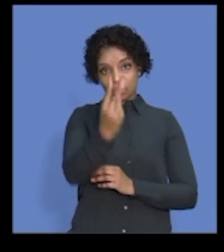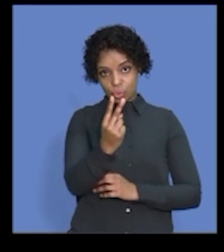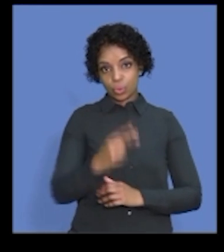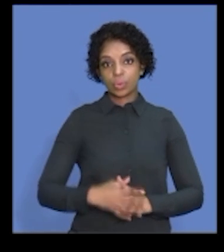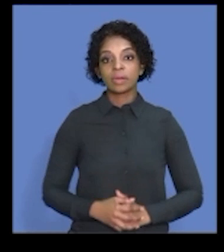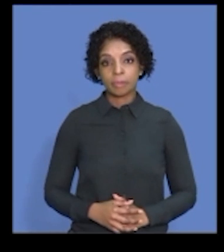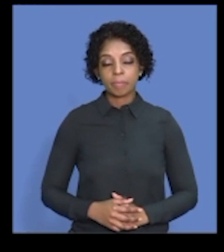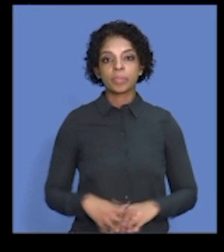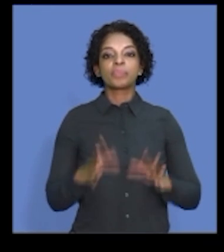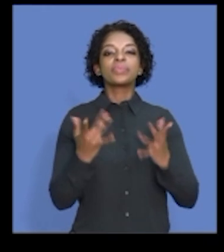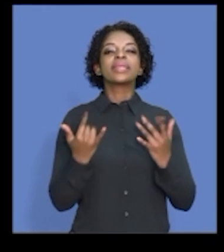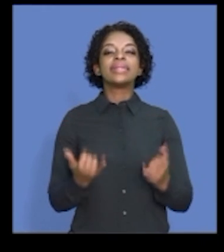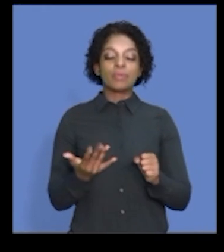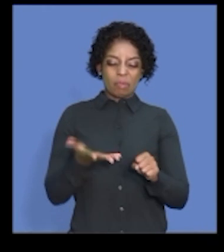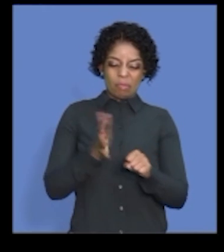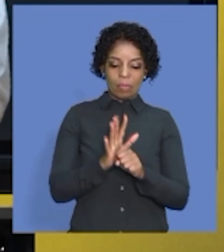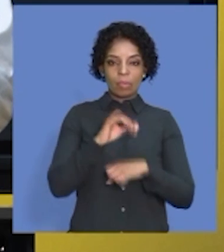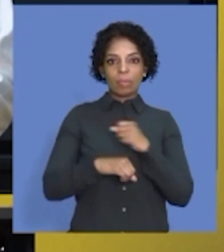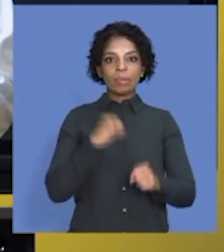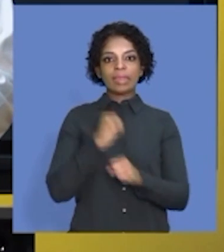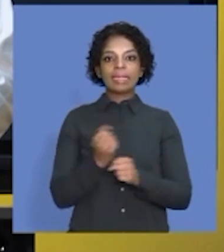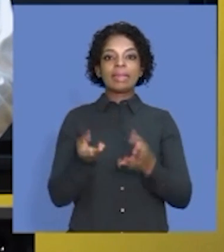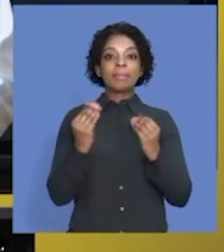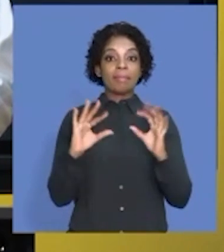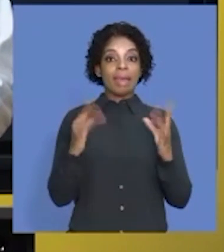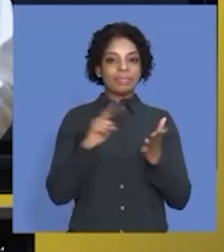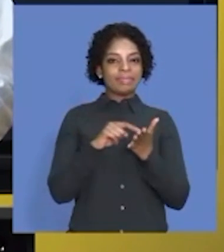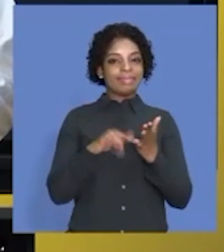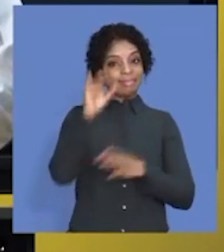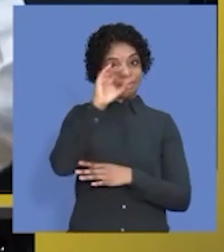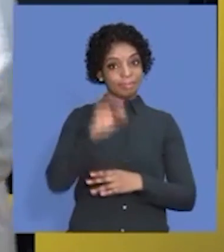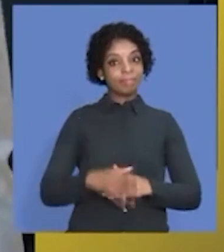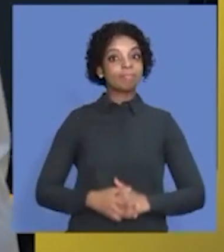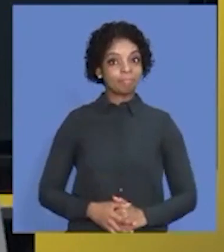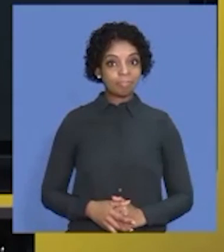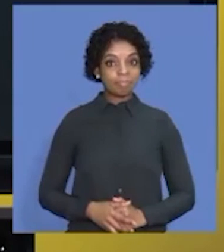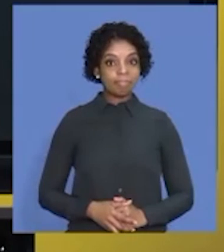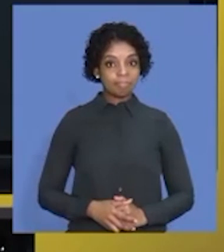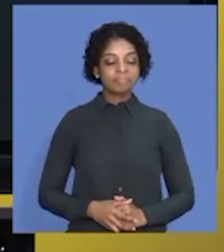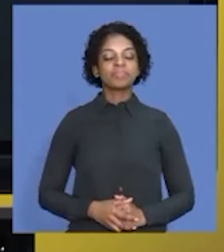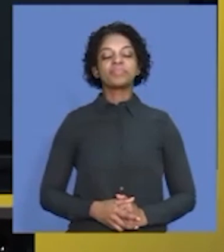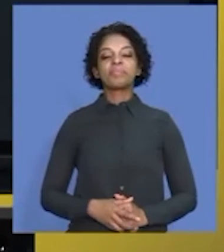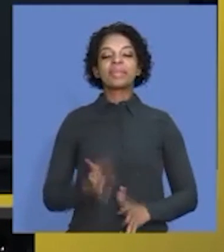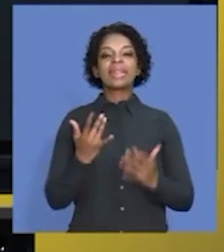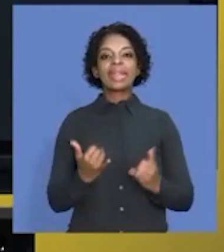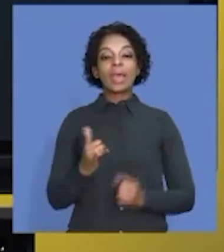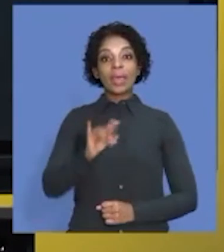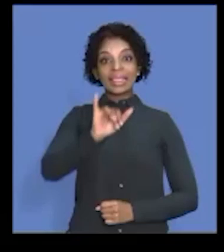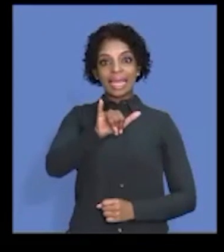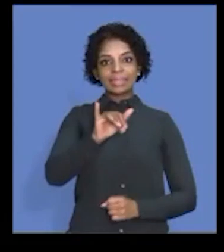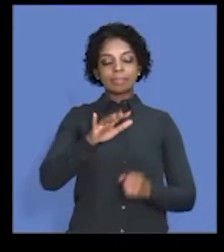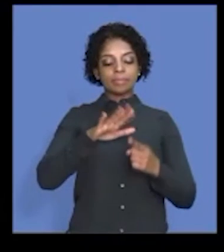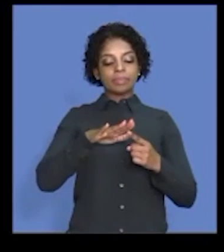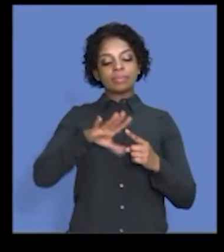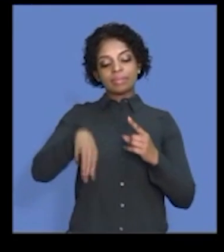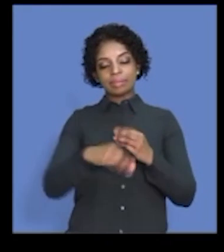my entire year, but I've got it in terms of percentages. Right? Okay, so take that. Add the 2, which will give